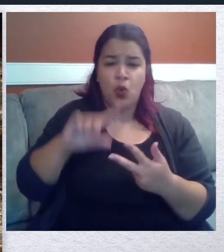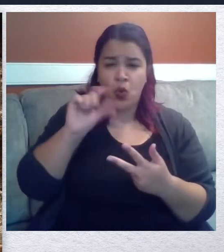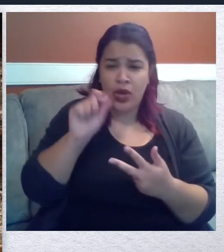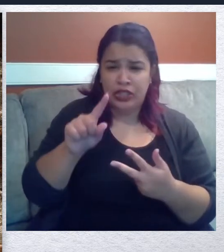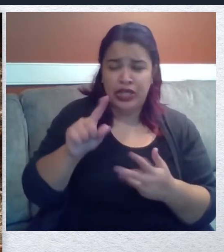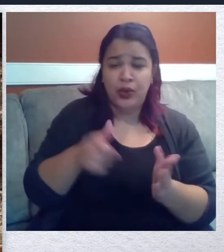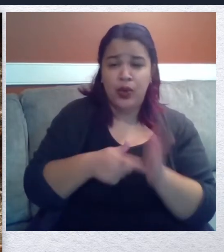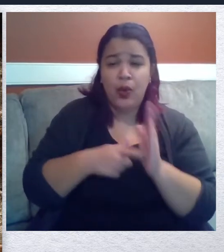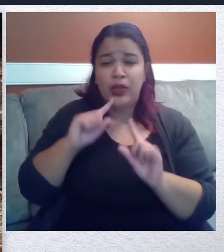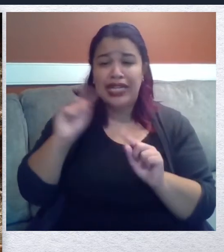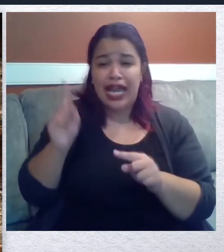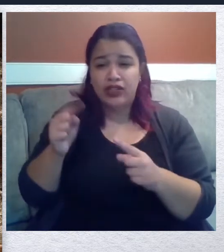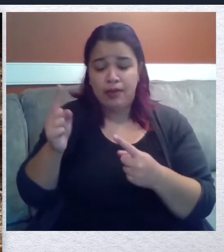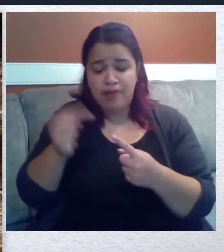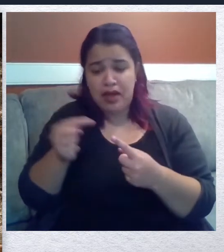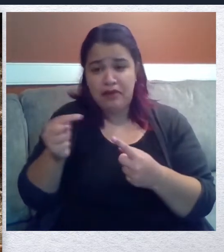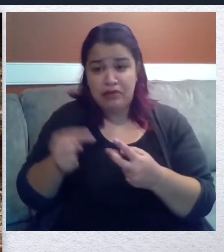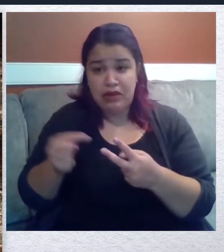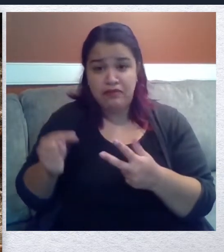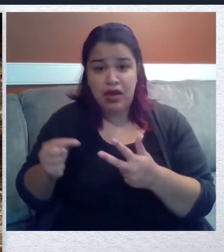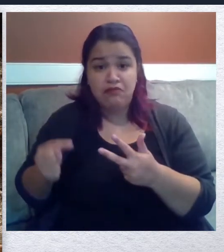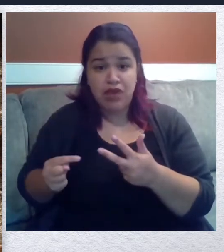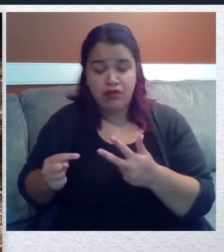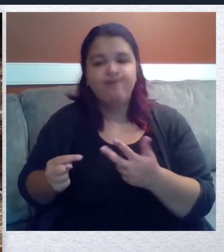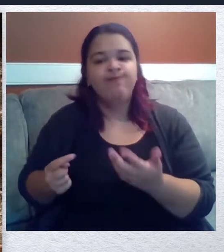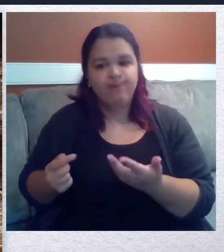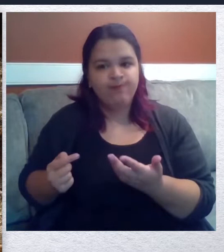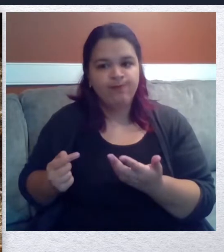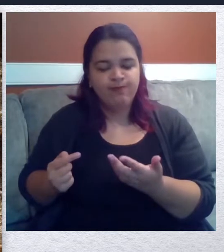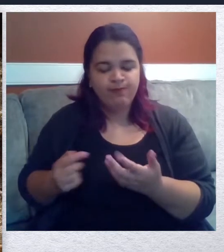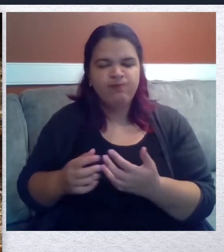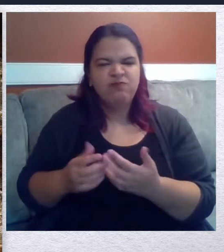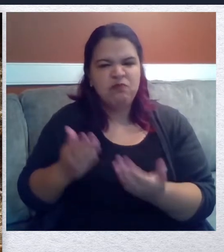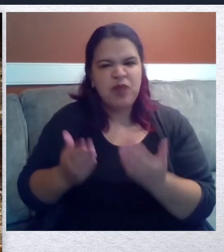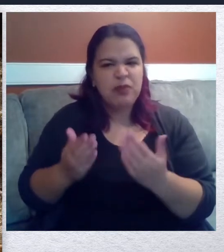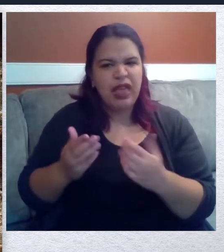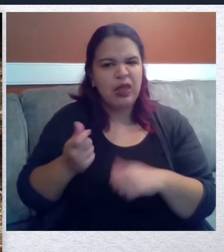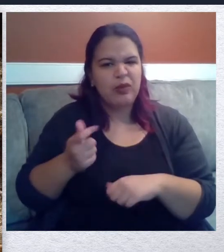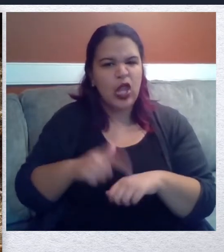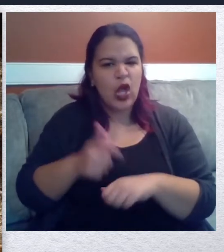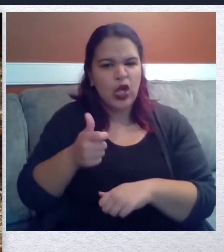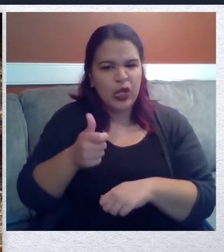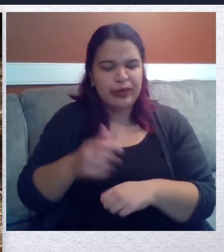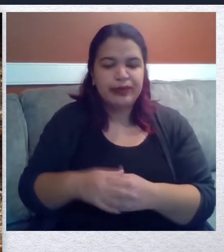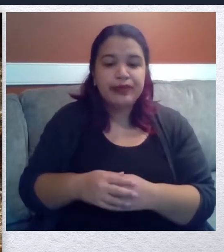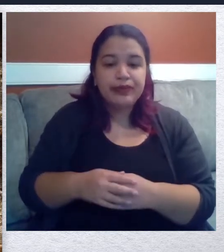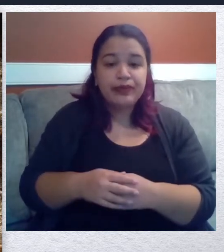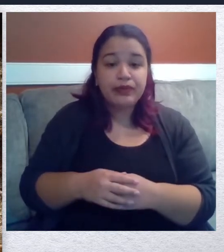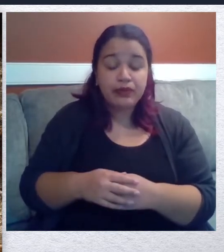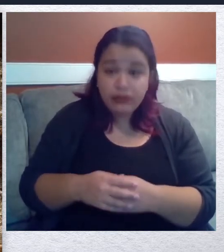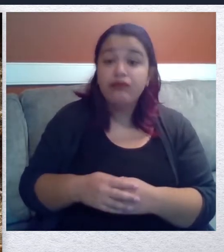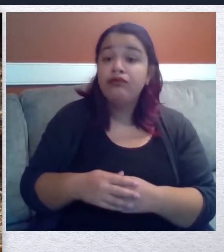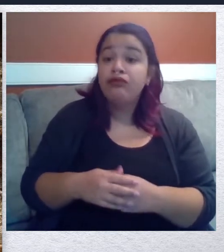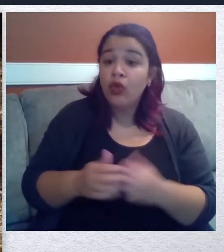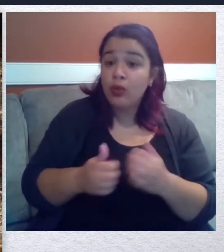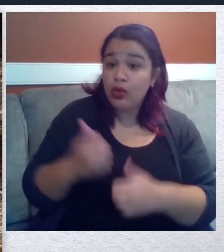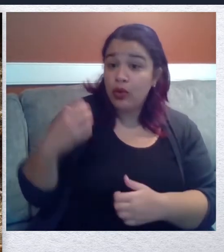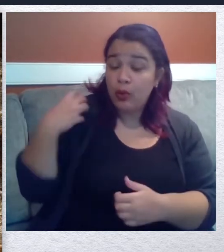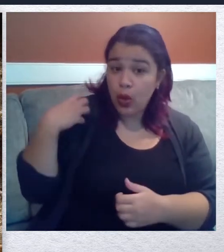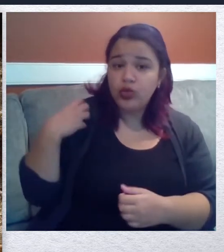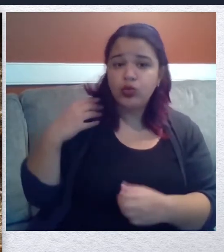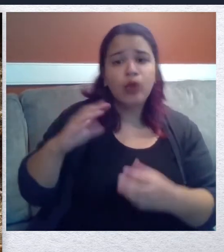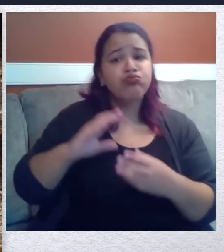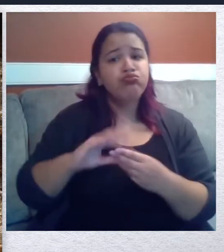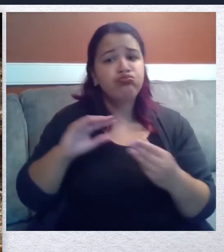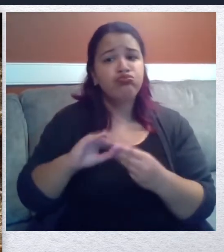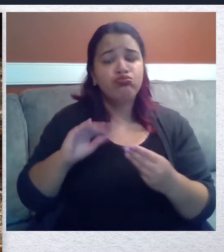second introduction to their organization. So you will want to view that prior to the interview. But you will also want to